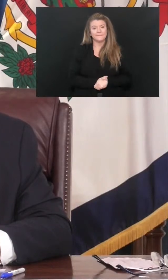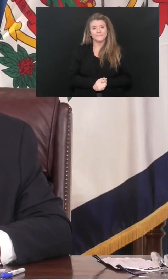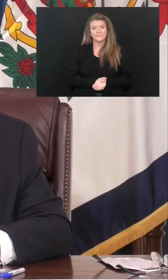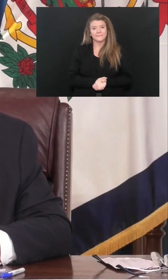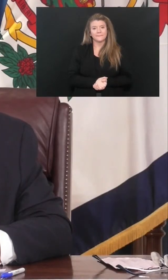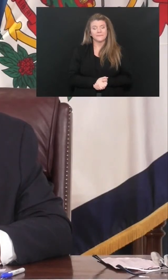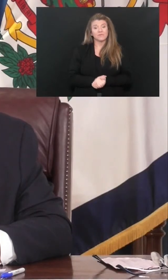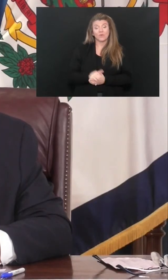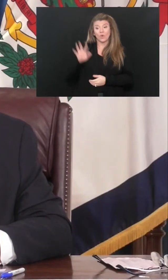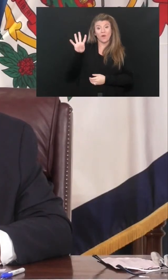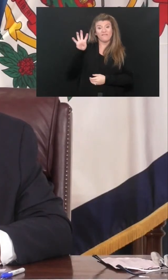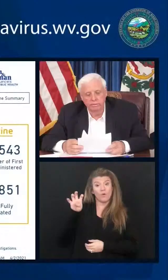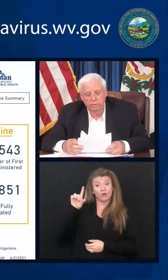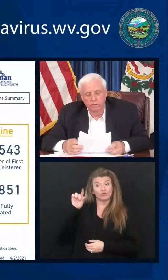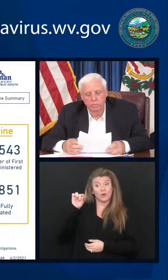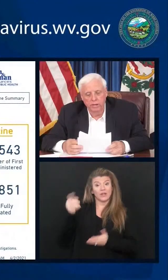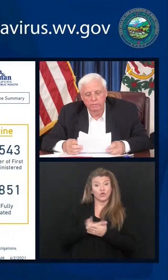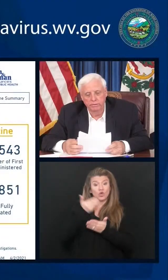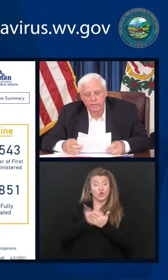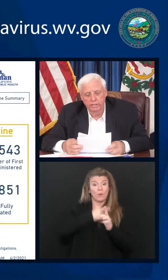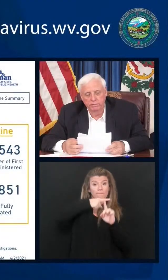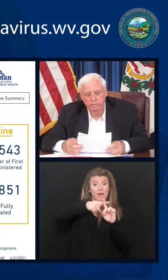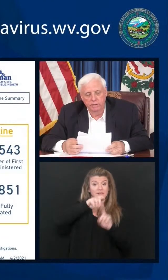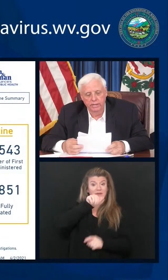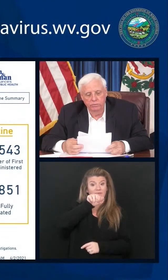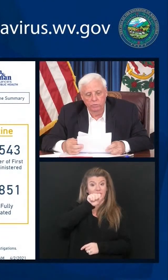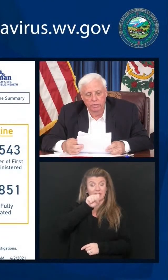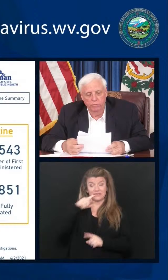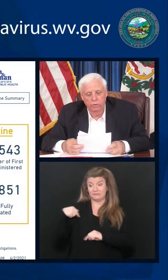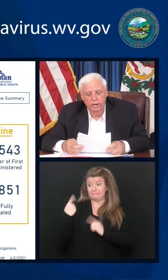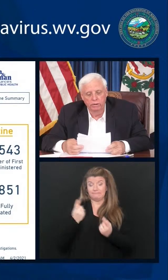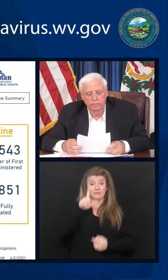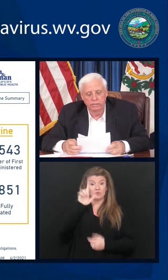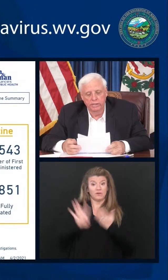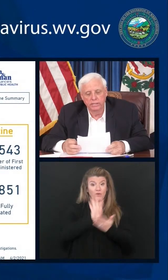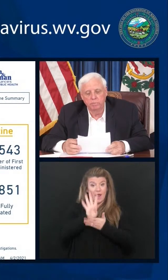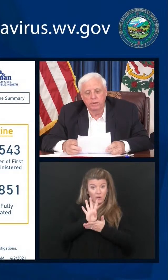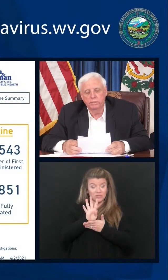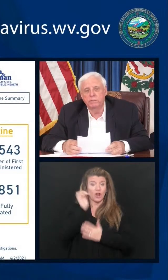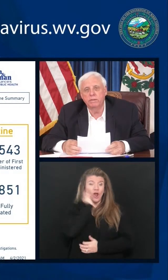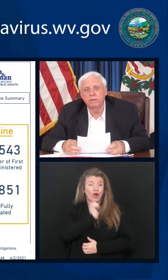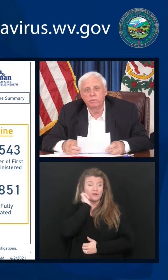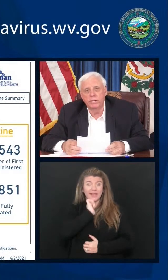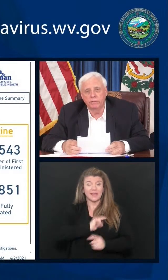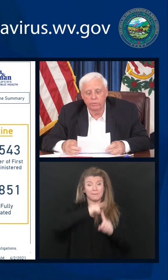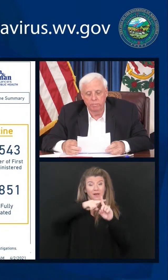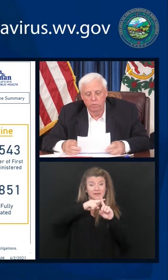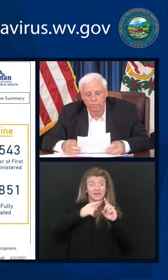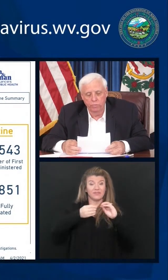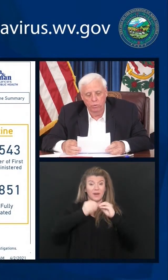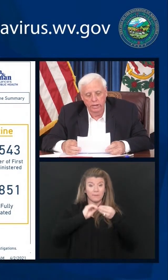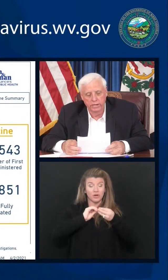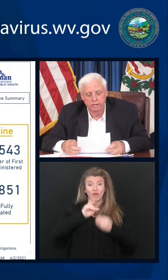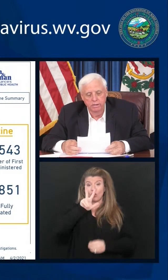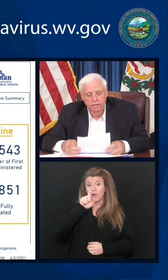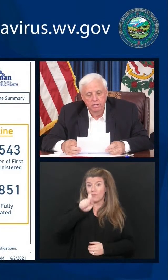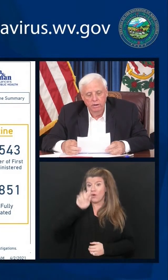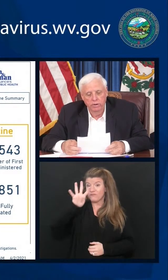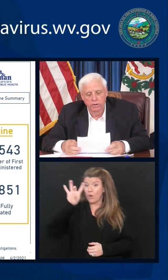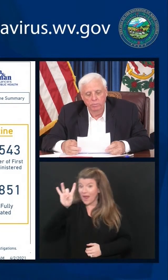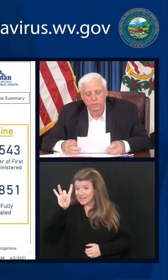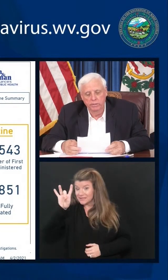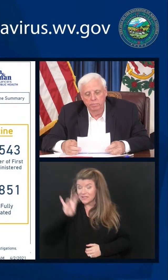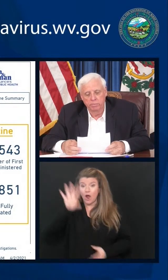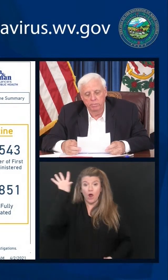We have 420 new positive cases in the last 24 hours. Our daily positivity rate, 3.48.